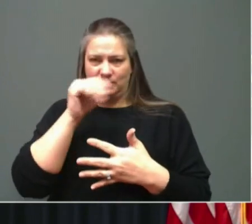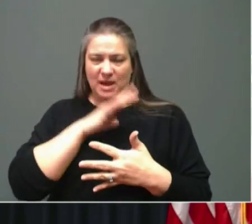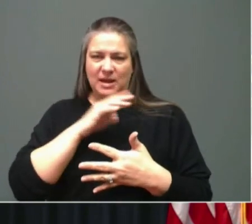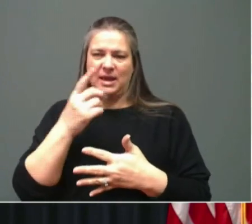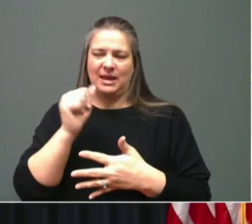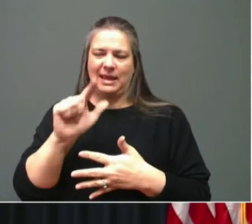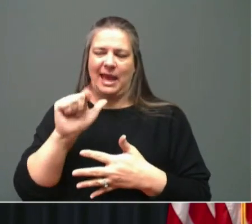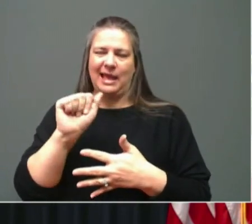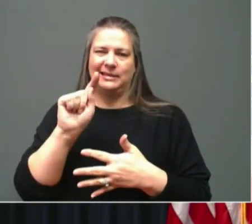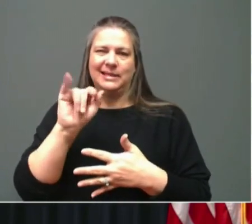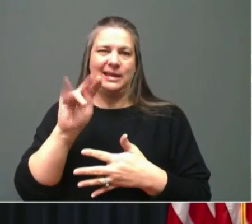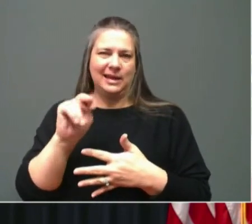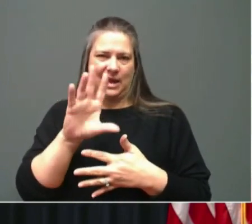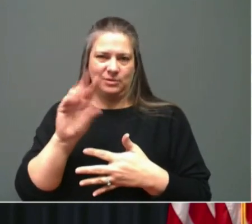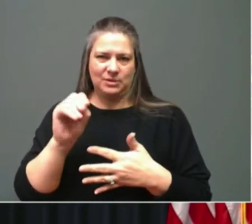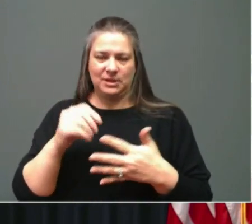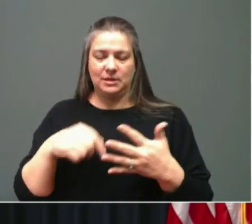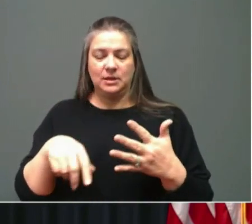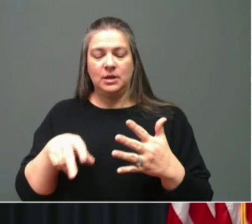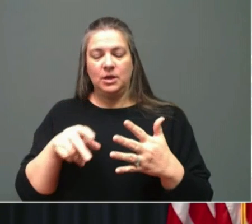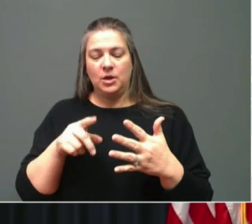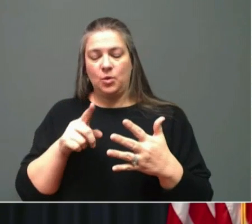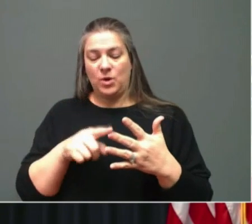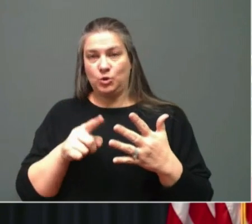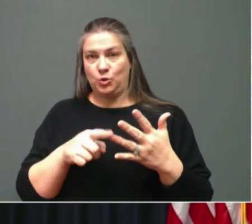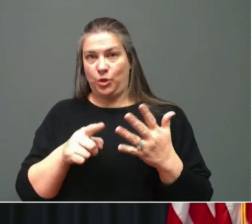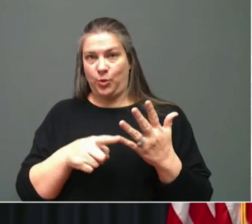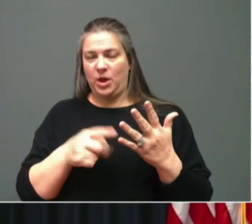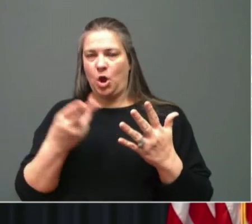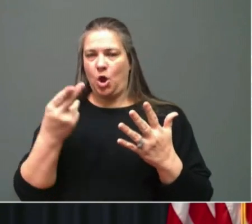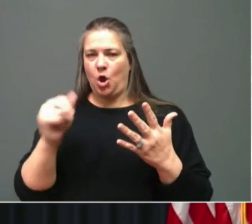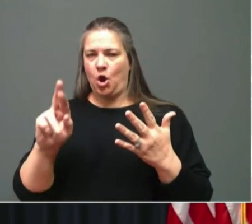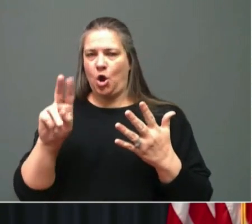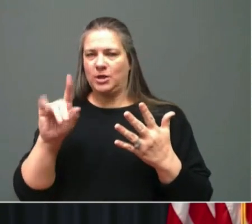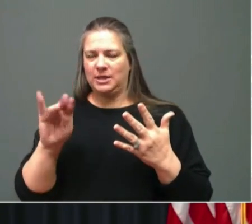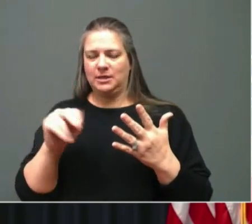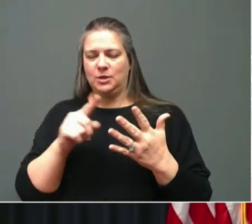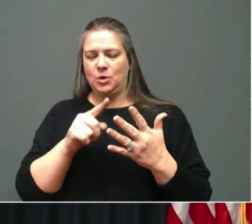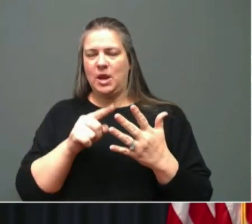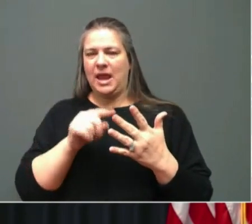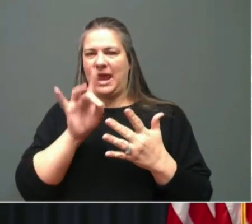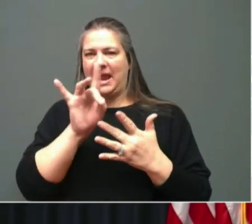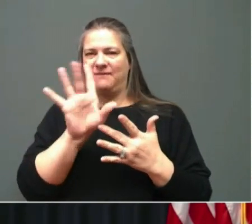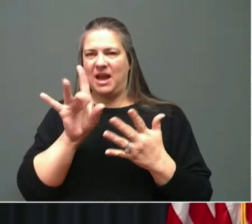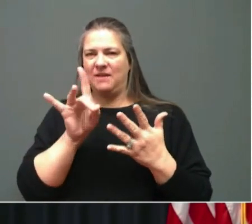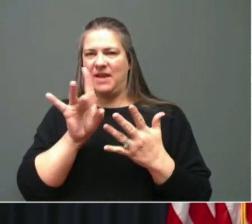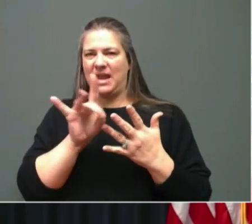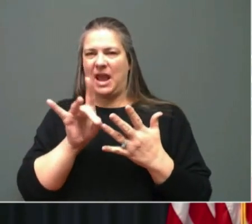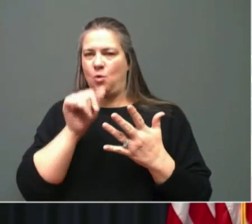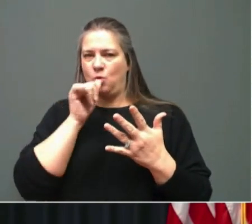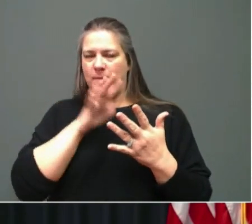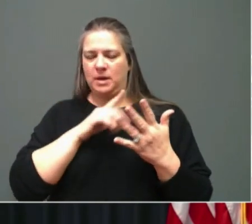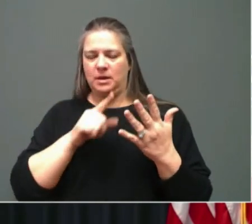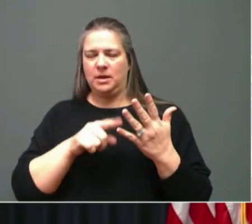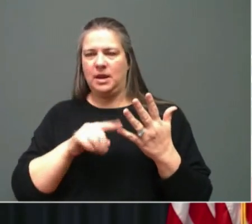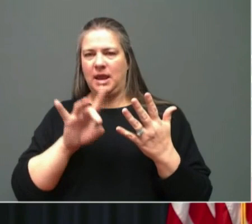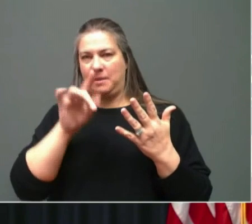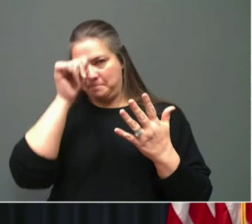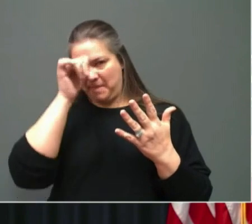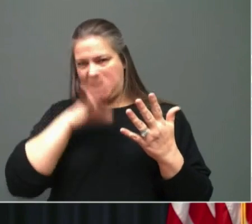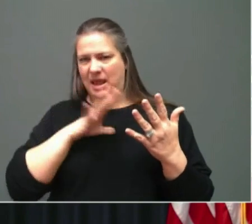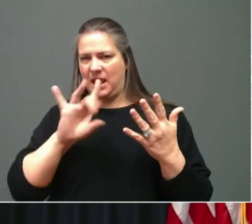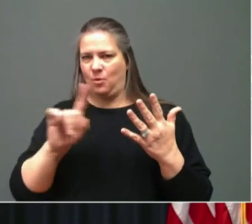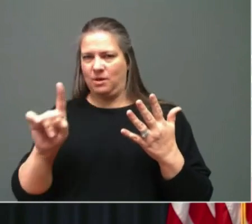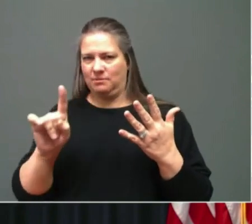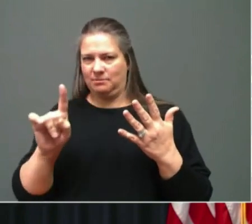County, 3 individuals from Hardin, 2 women ages 85 and 88, and a man 81,